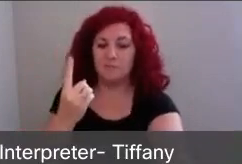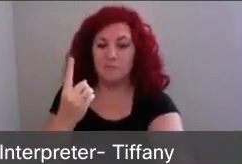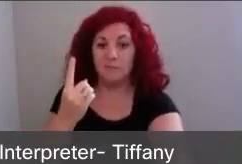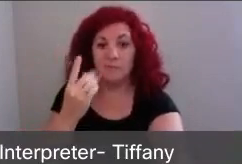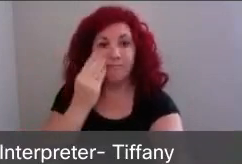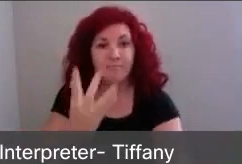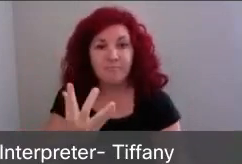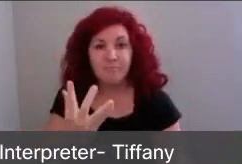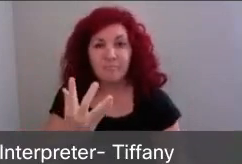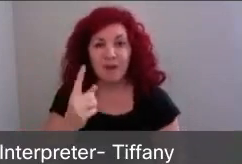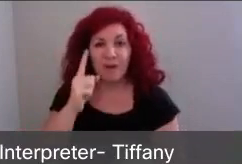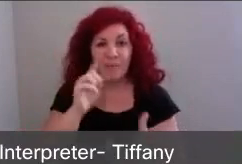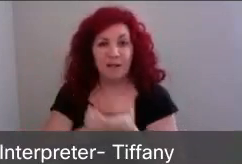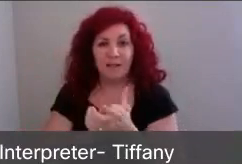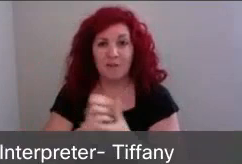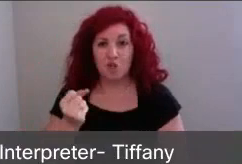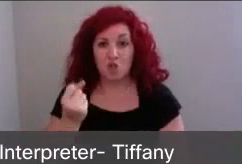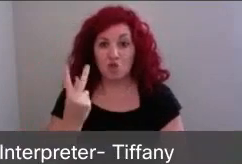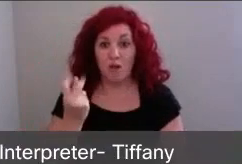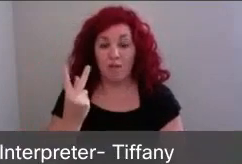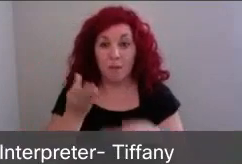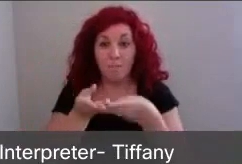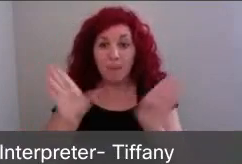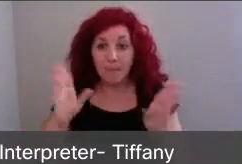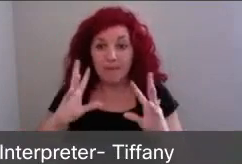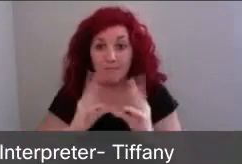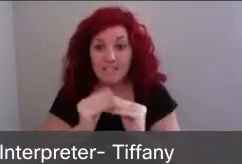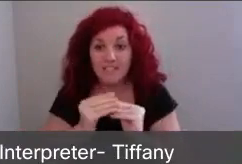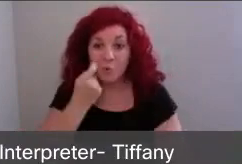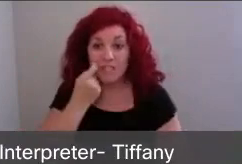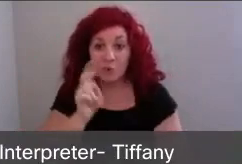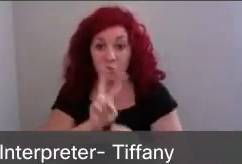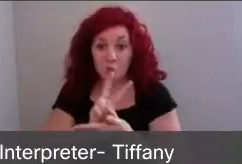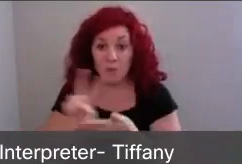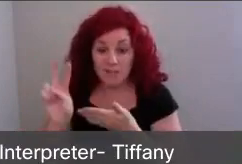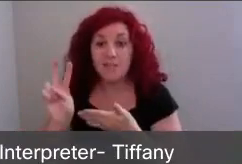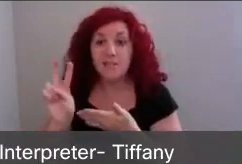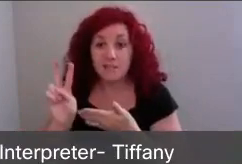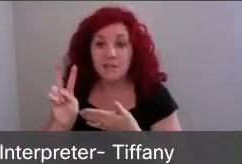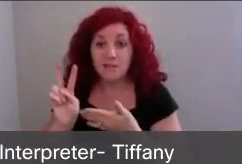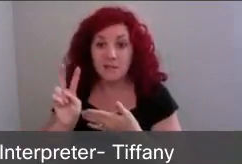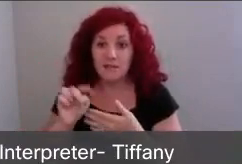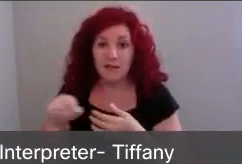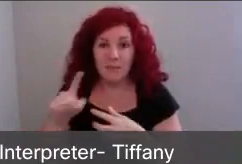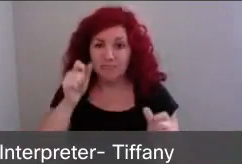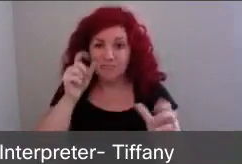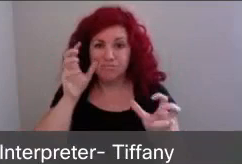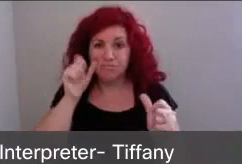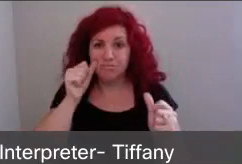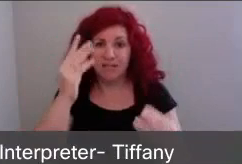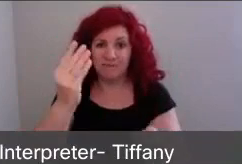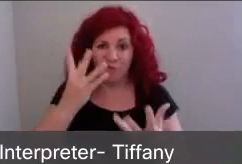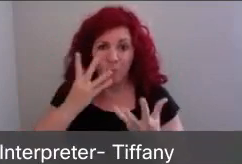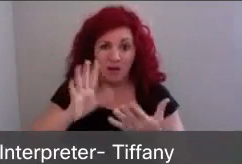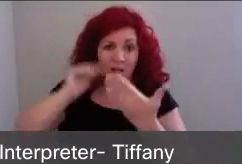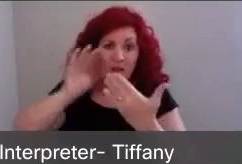the way, this, I believe, is our 12th public hearing in the last 2 weeks. They've been remarkably informative,